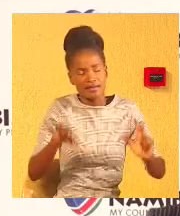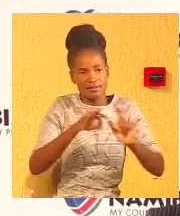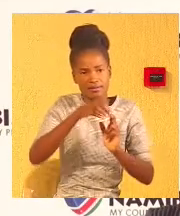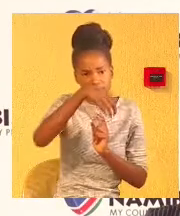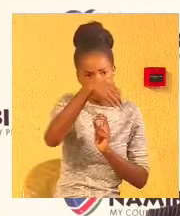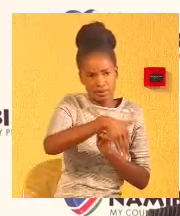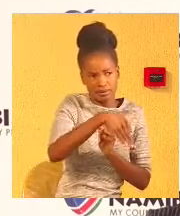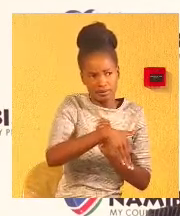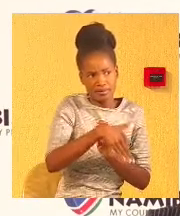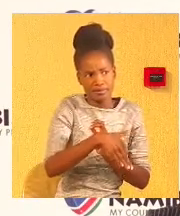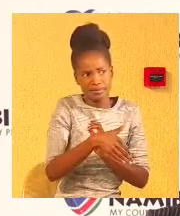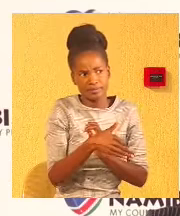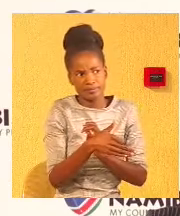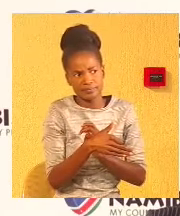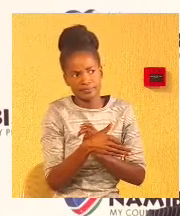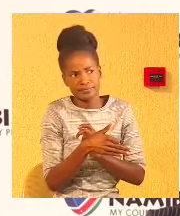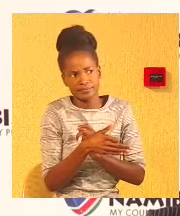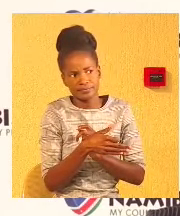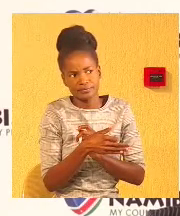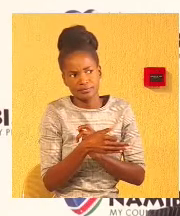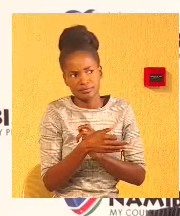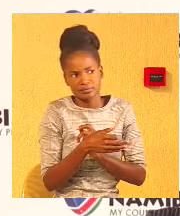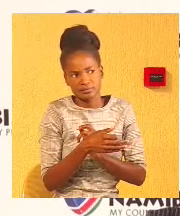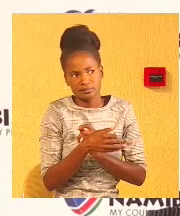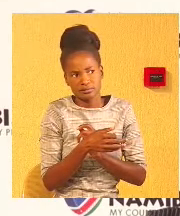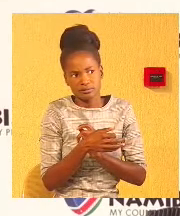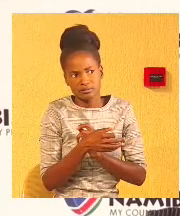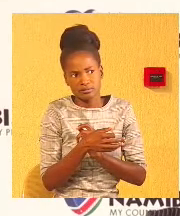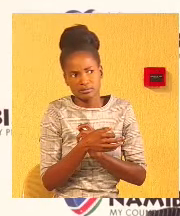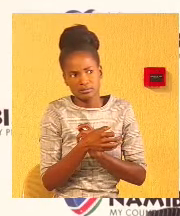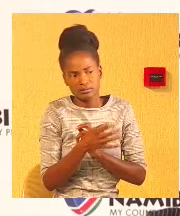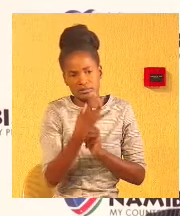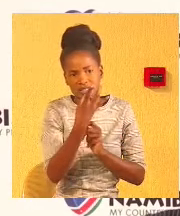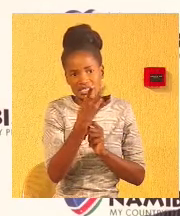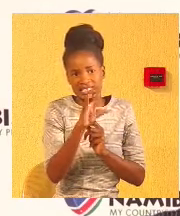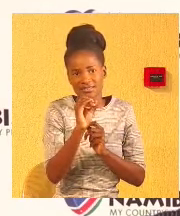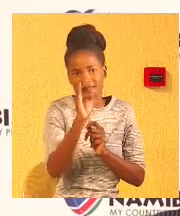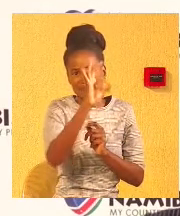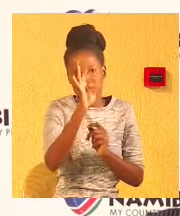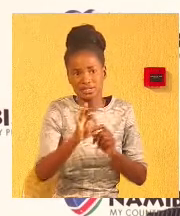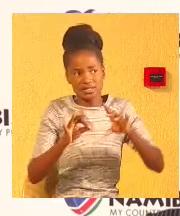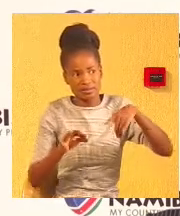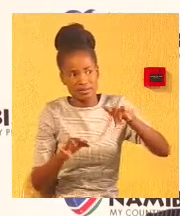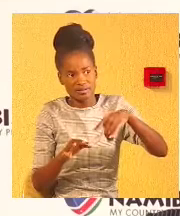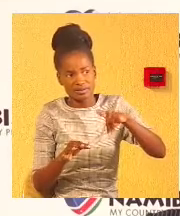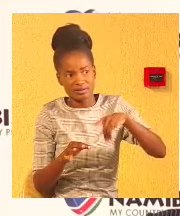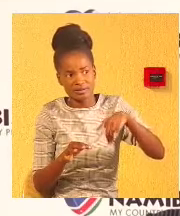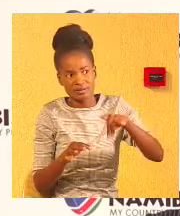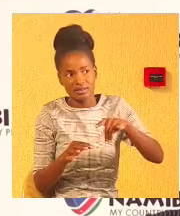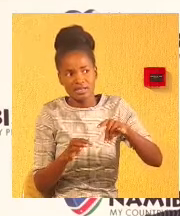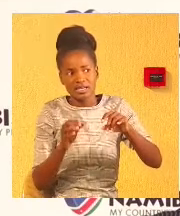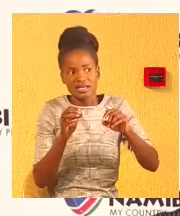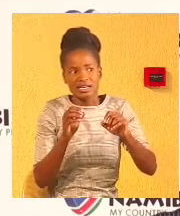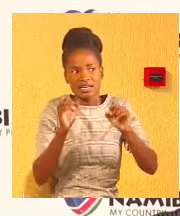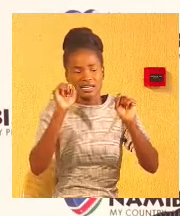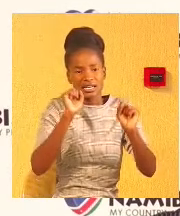who have where 70% of those cattle are coming from, they don't have the capacity